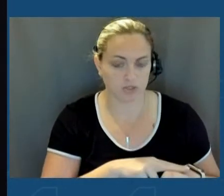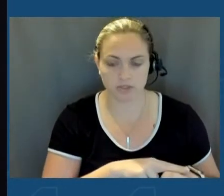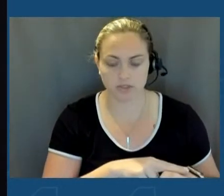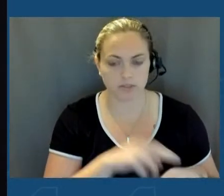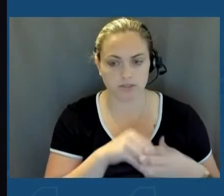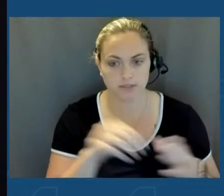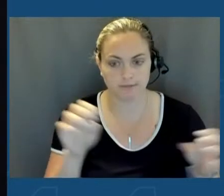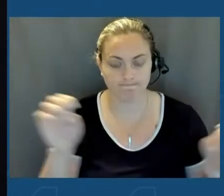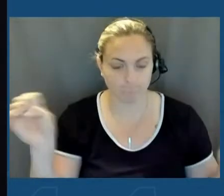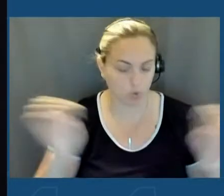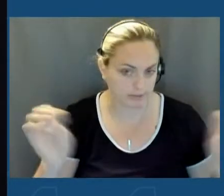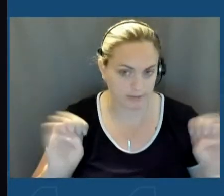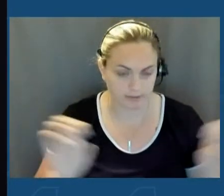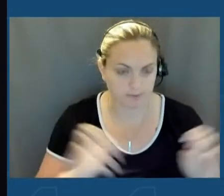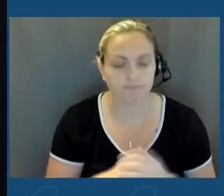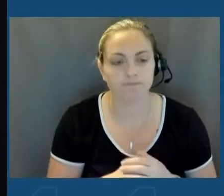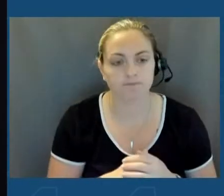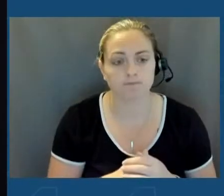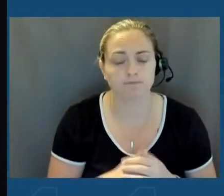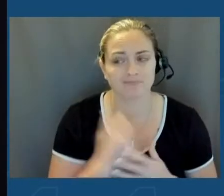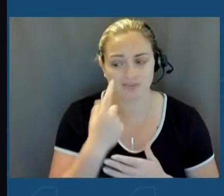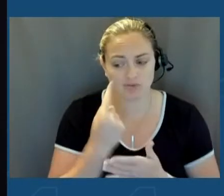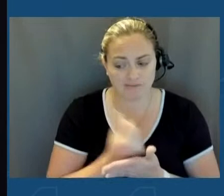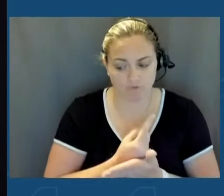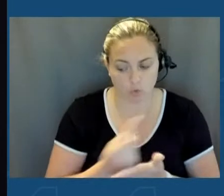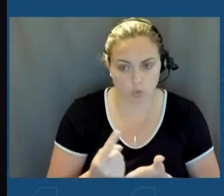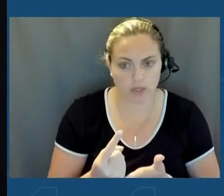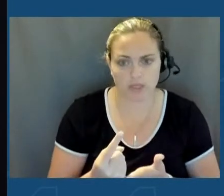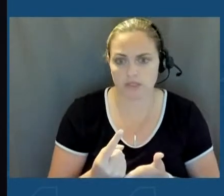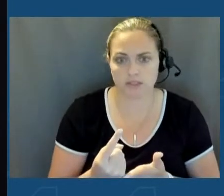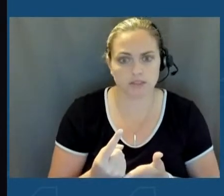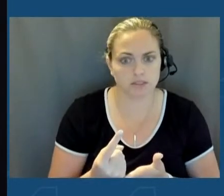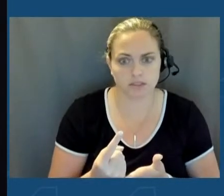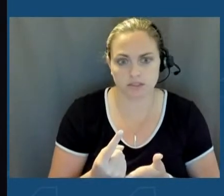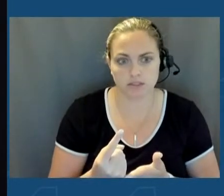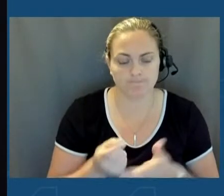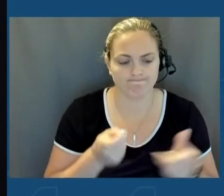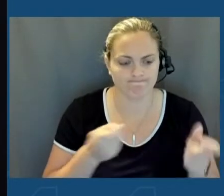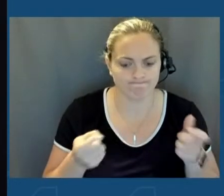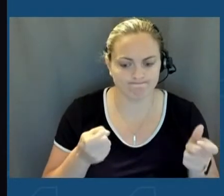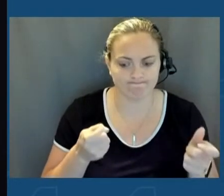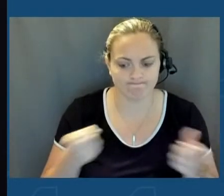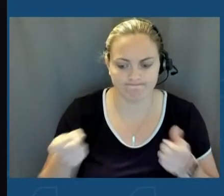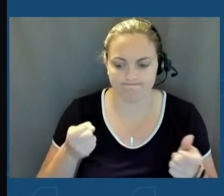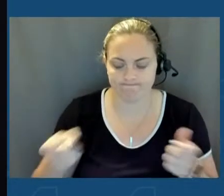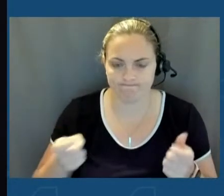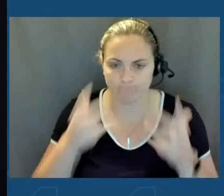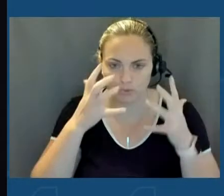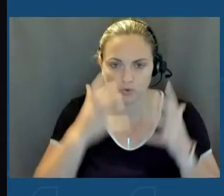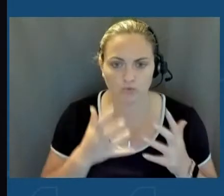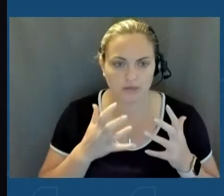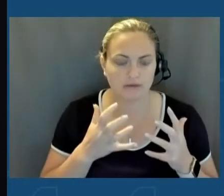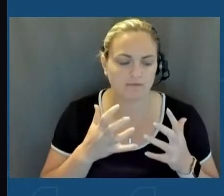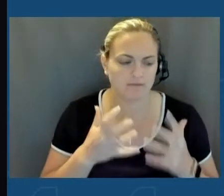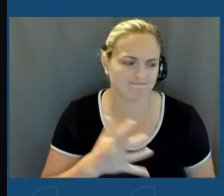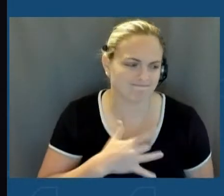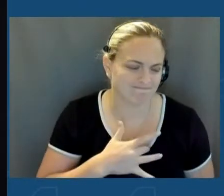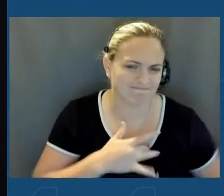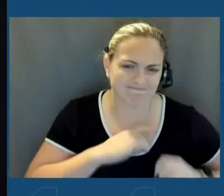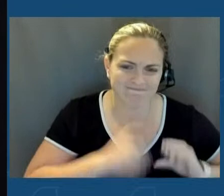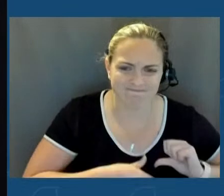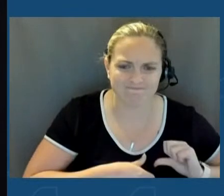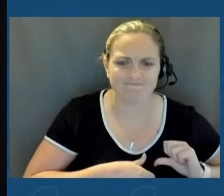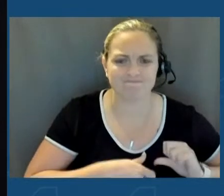crisis. For over the past few weeks, we've been overcome by grief, by heartache,